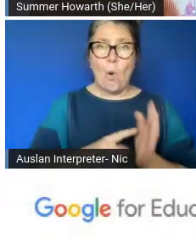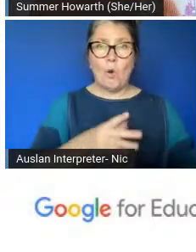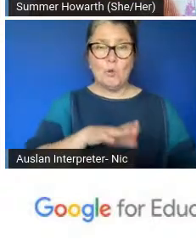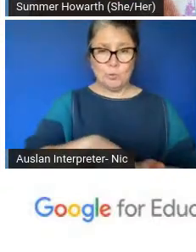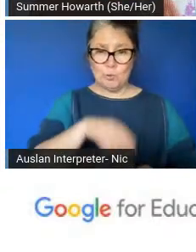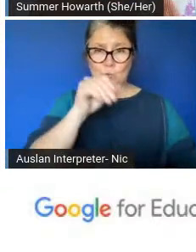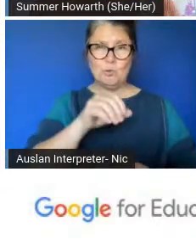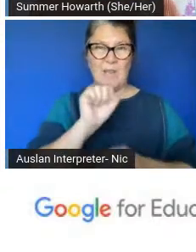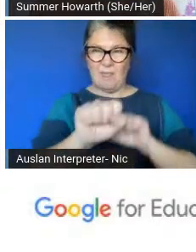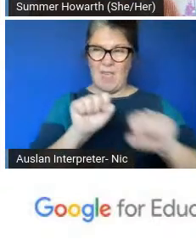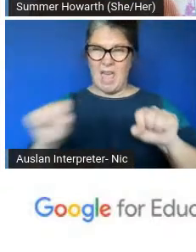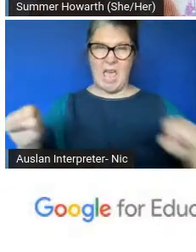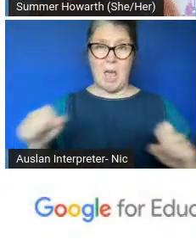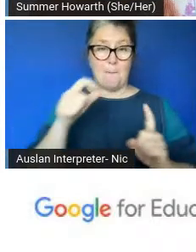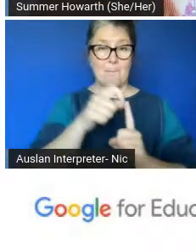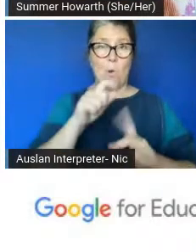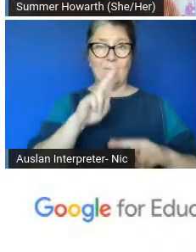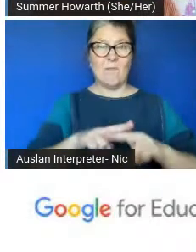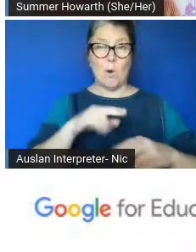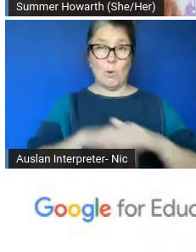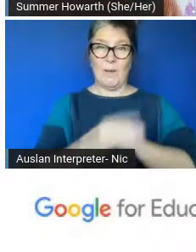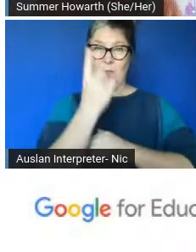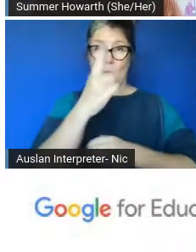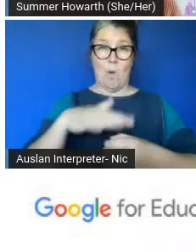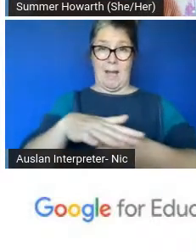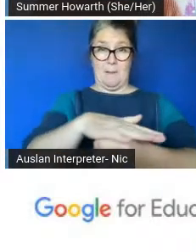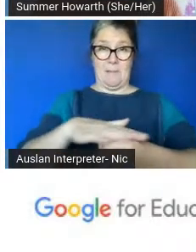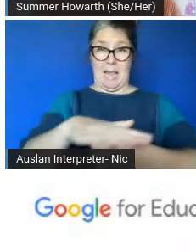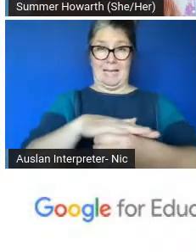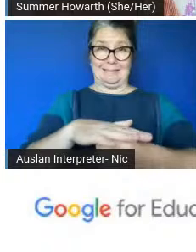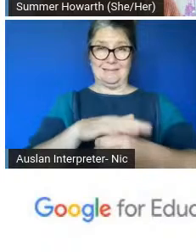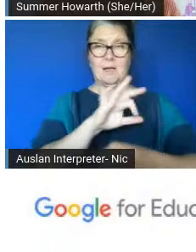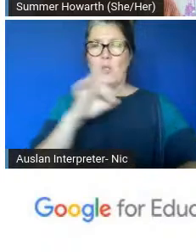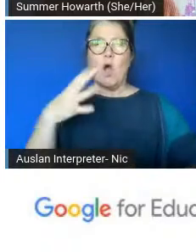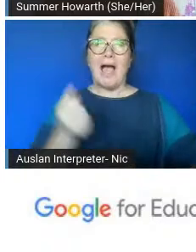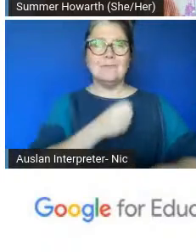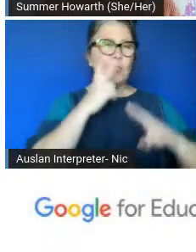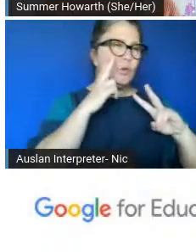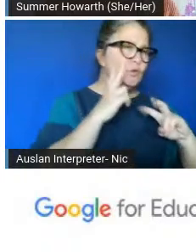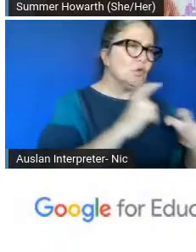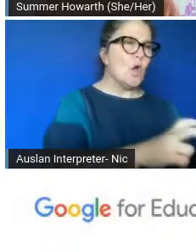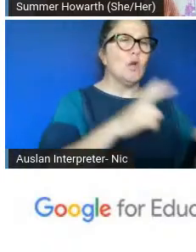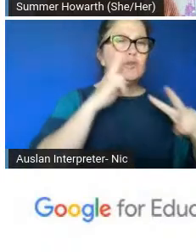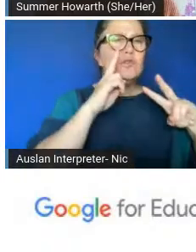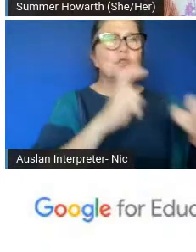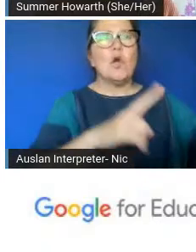place. So I don't need to go off looking. I just need to